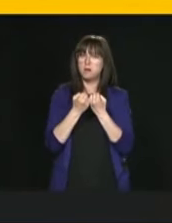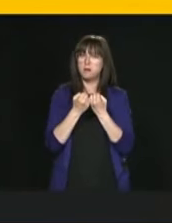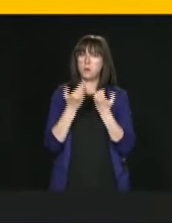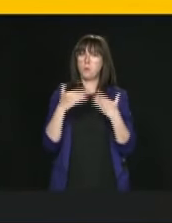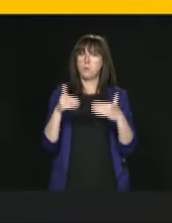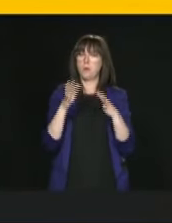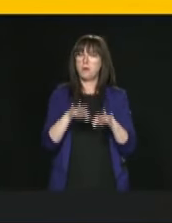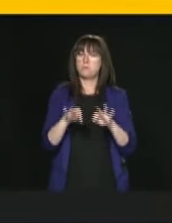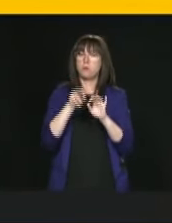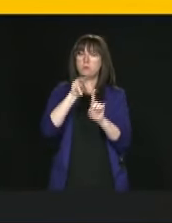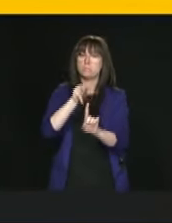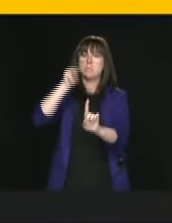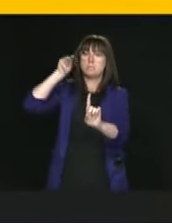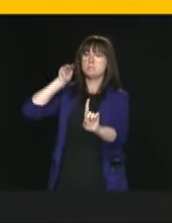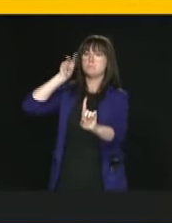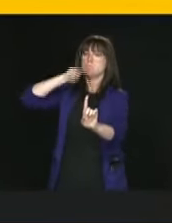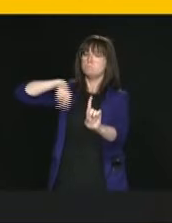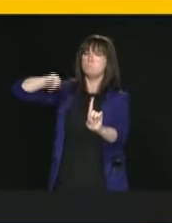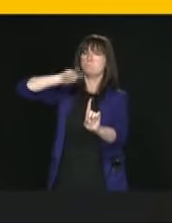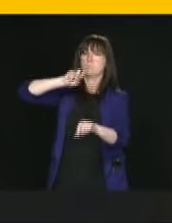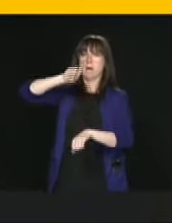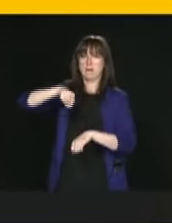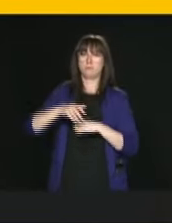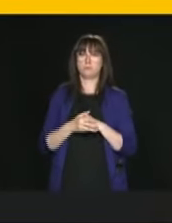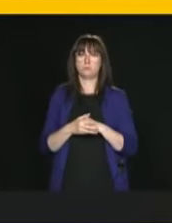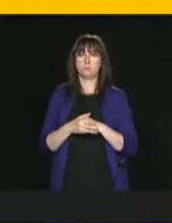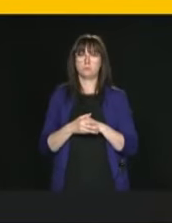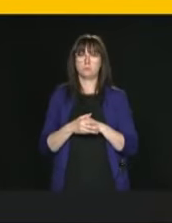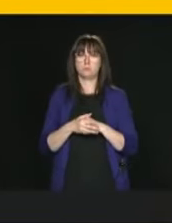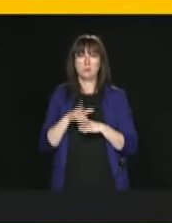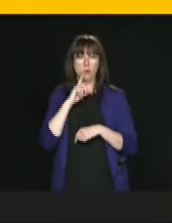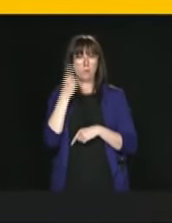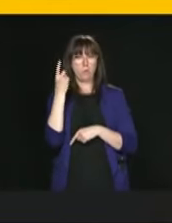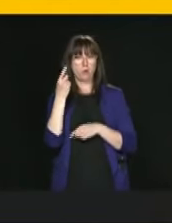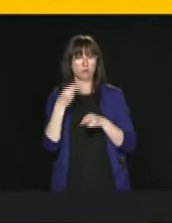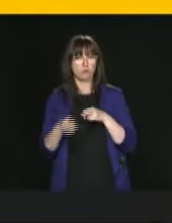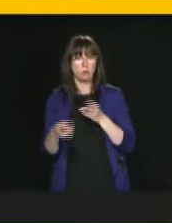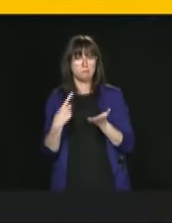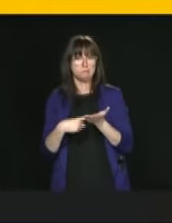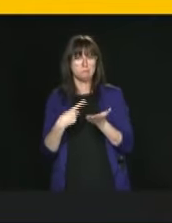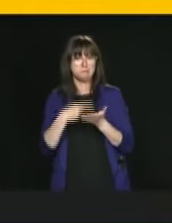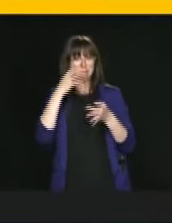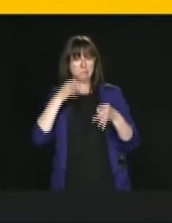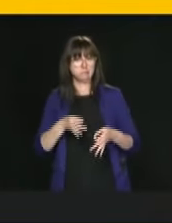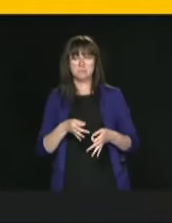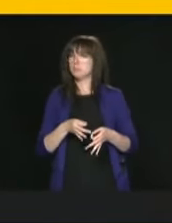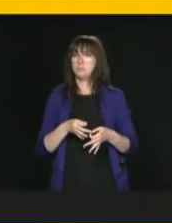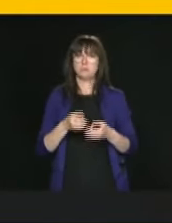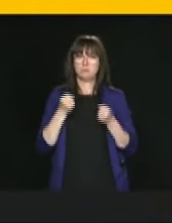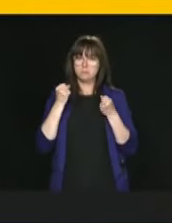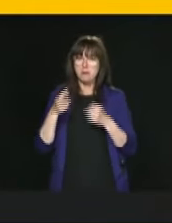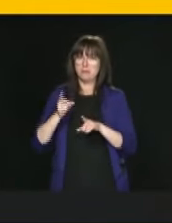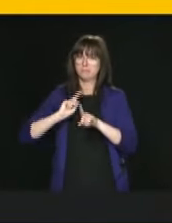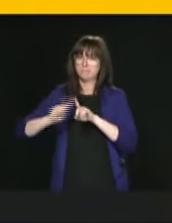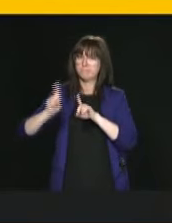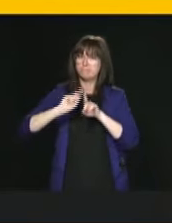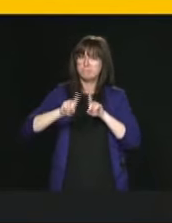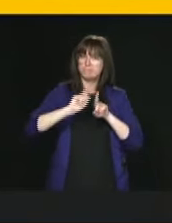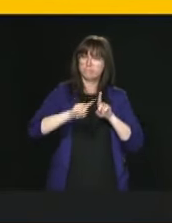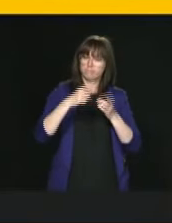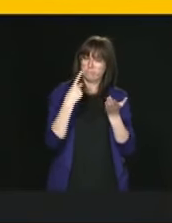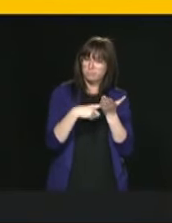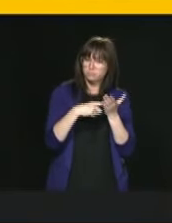conversation. It's probably not a single one. It's going to be many different ones coming together because so many people are